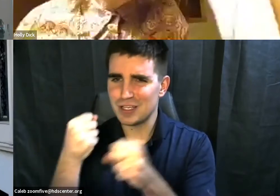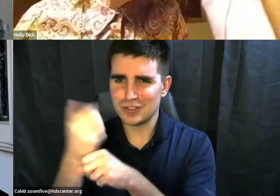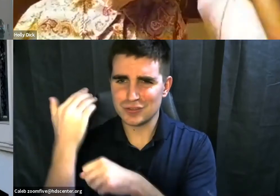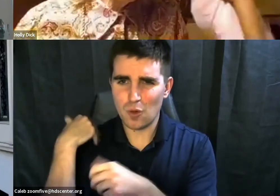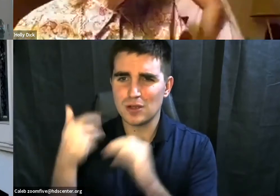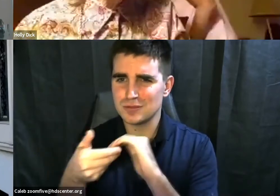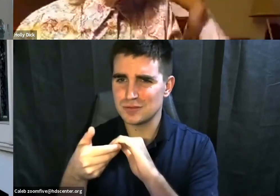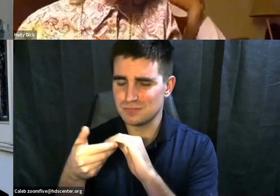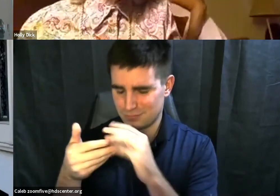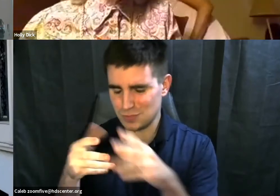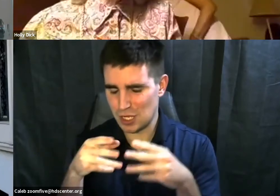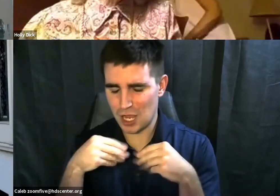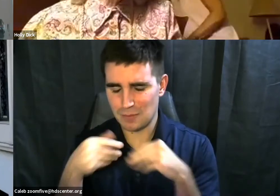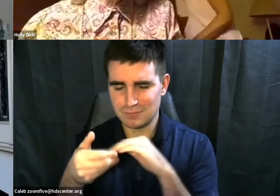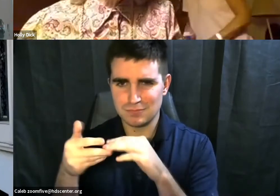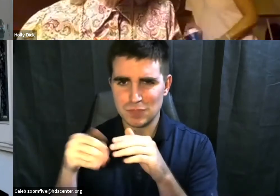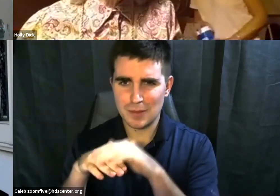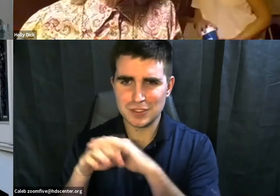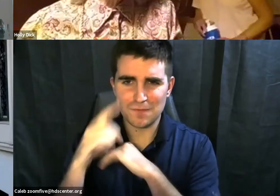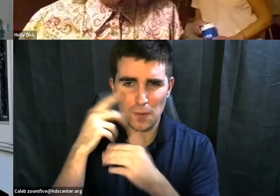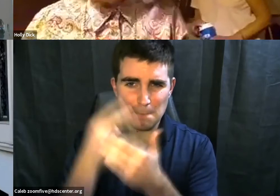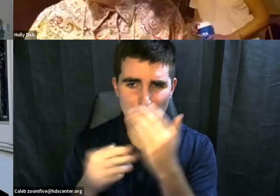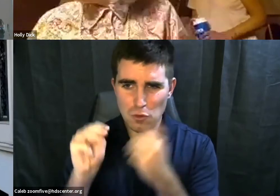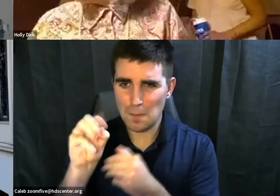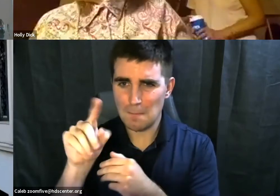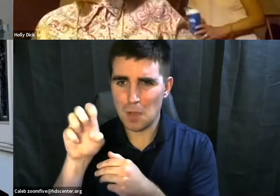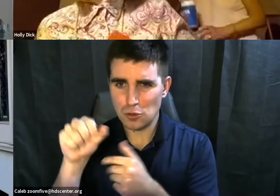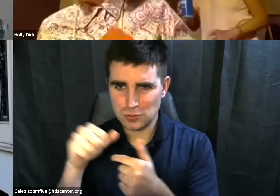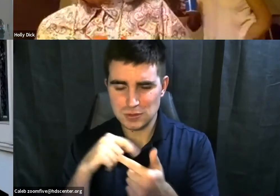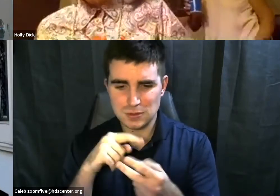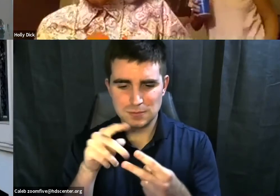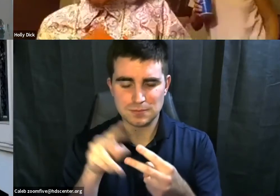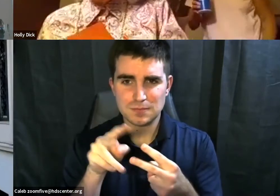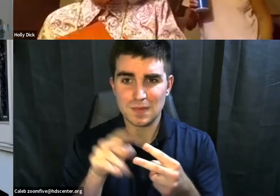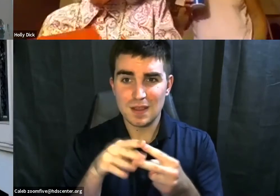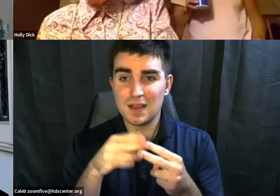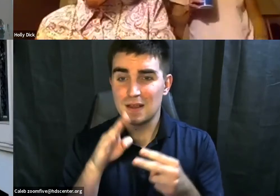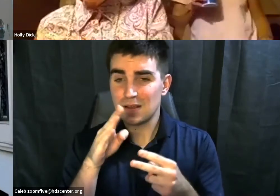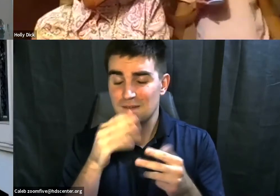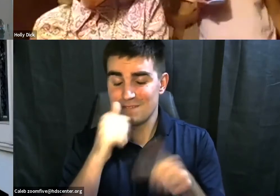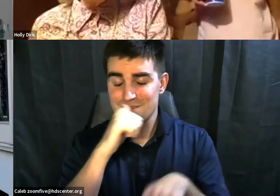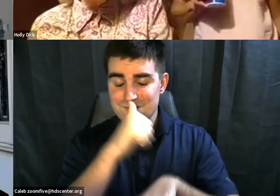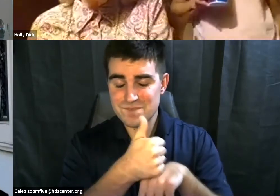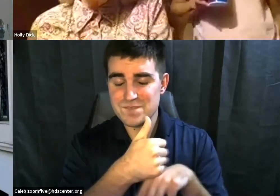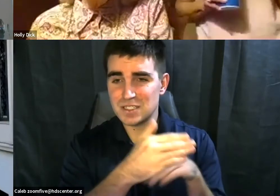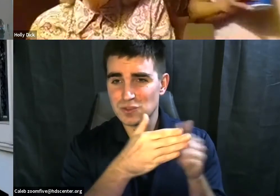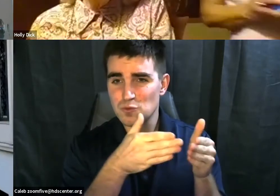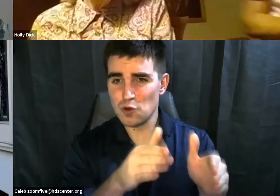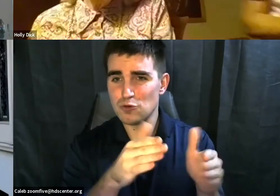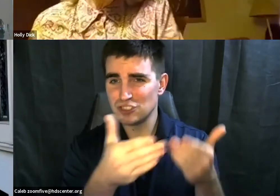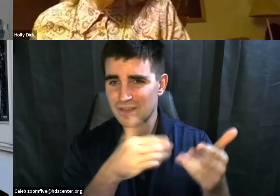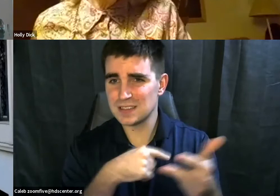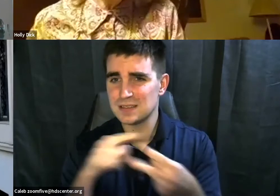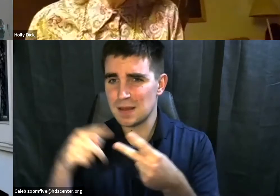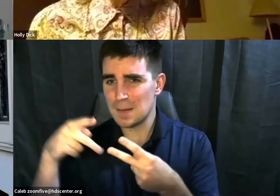that very well here. So we've learned that the paratransit and fixed route service can be a complement to each other.